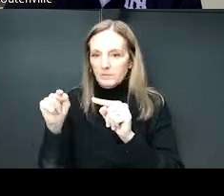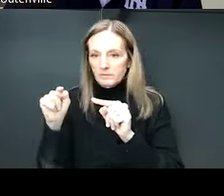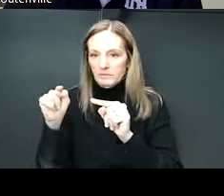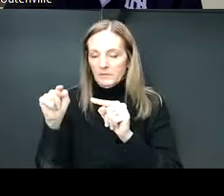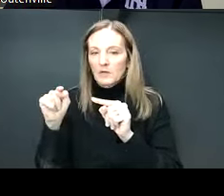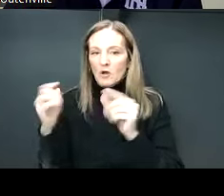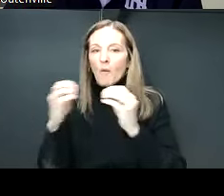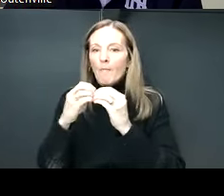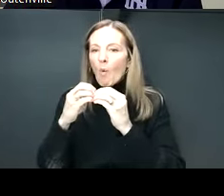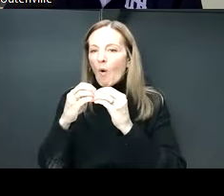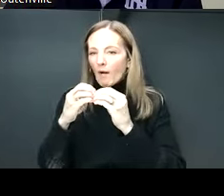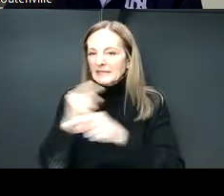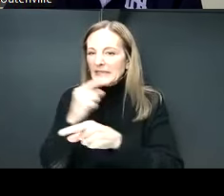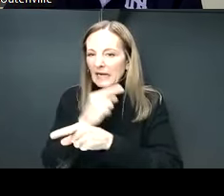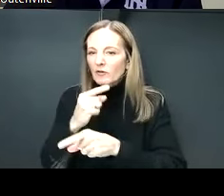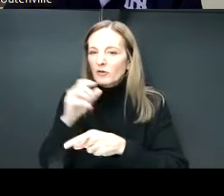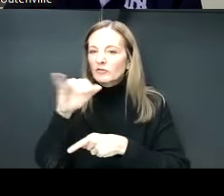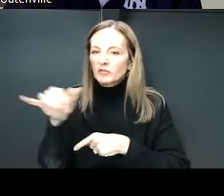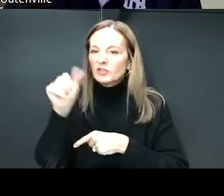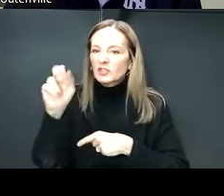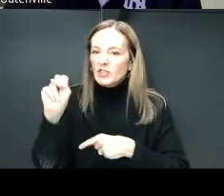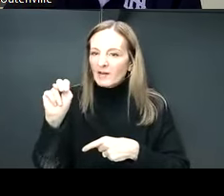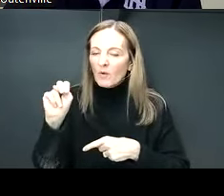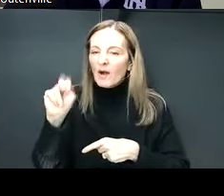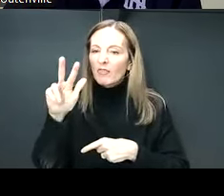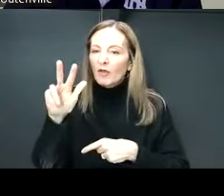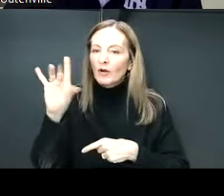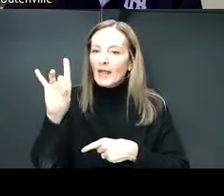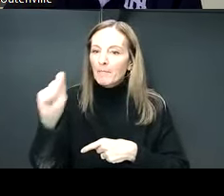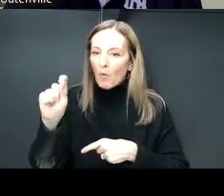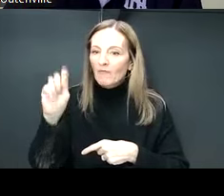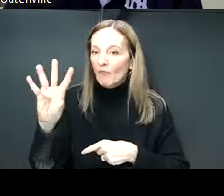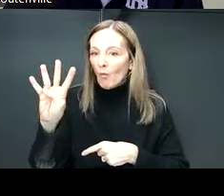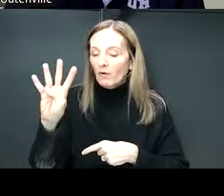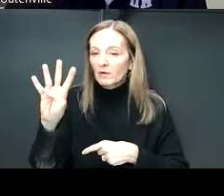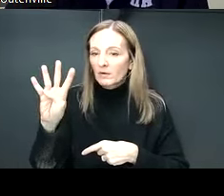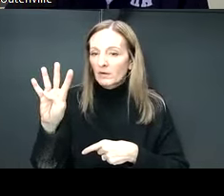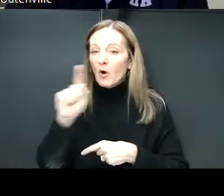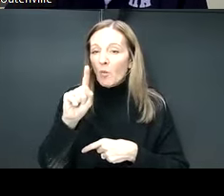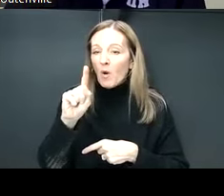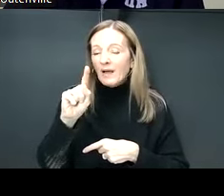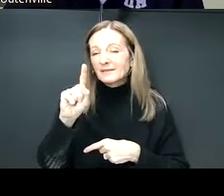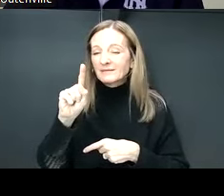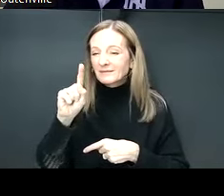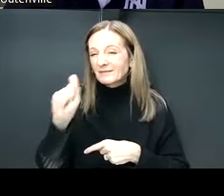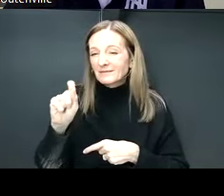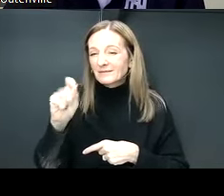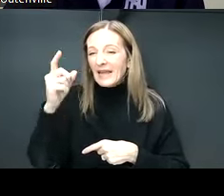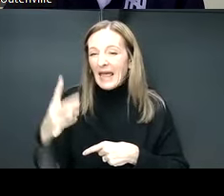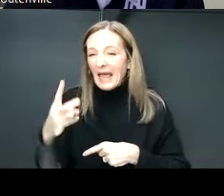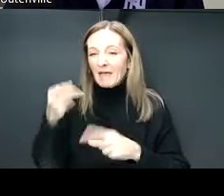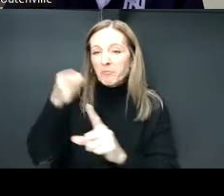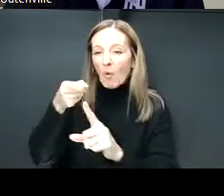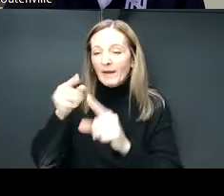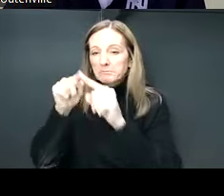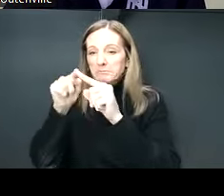In January, we were at 38.4, so almost a 1.5 less than that peak. But it's great